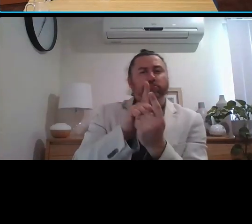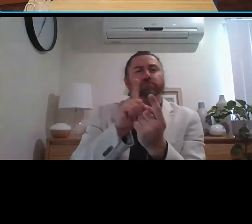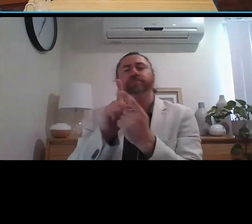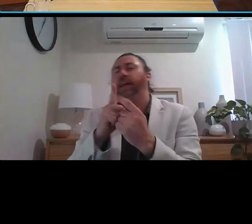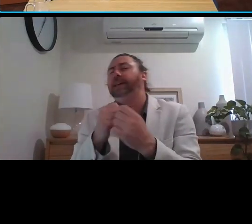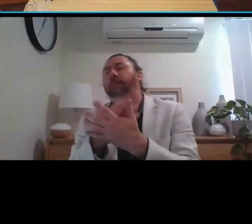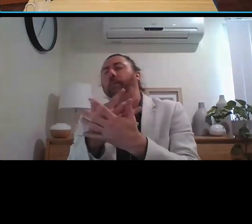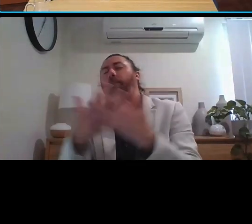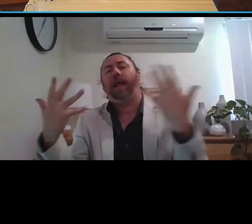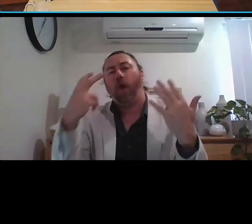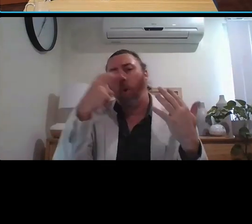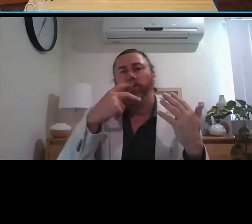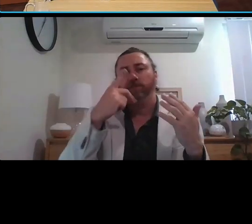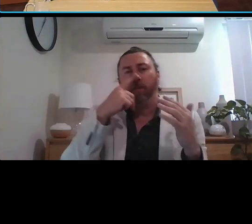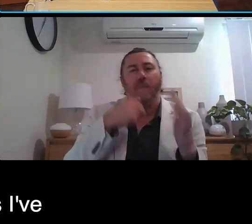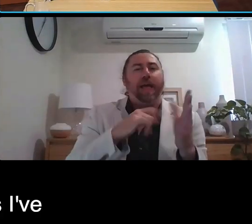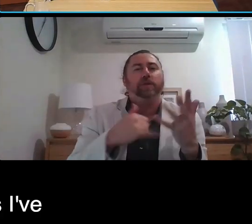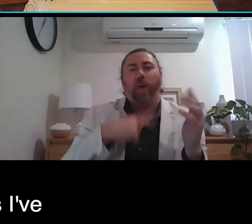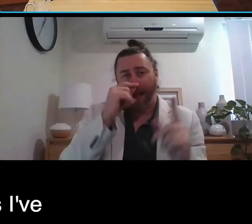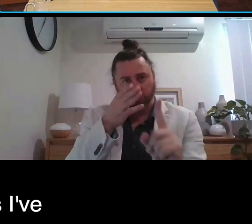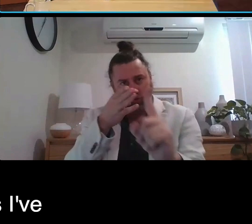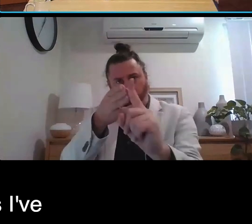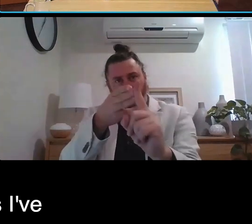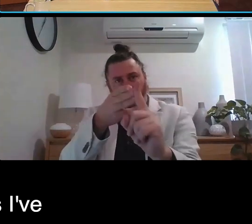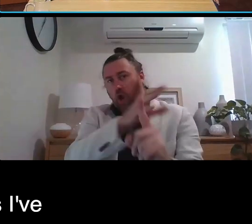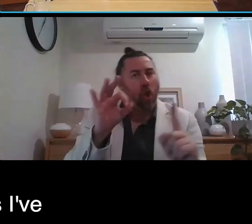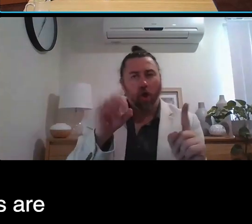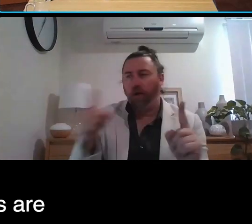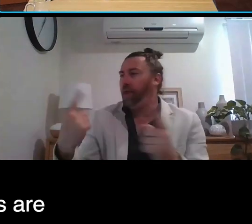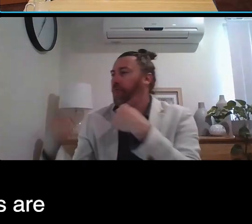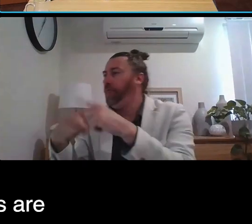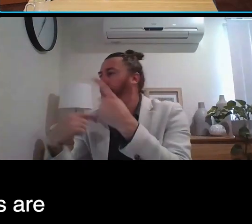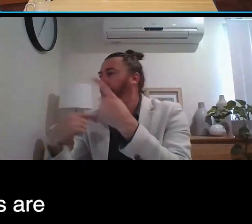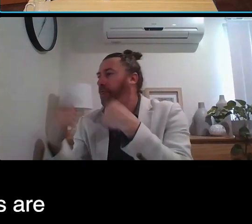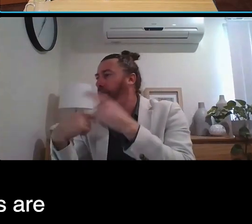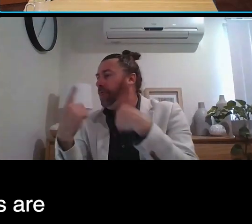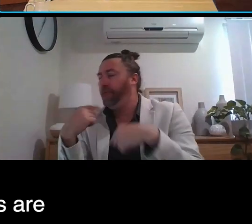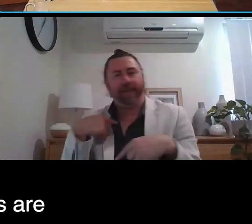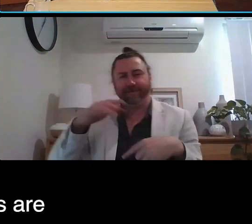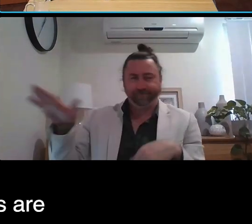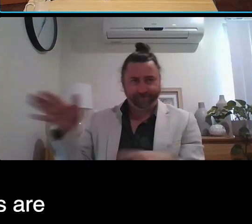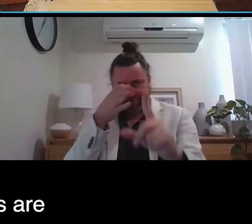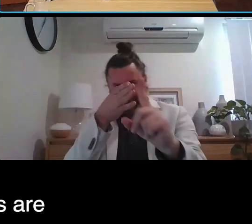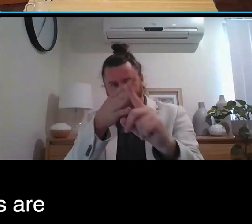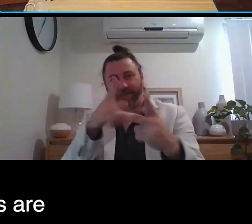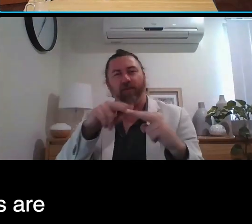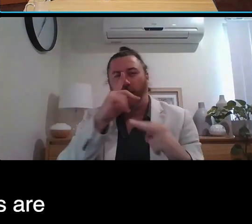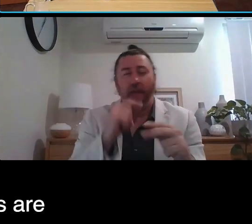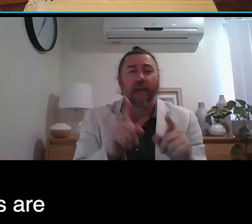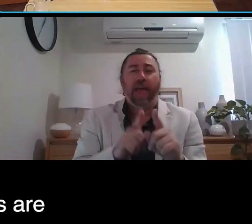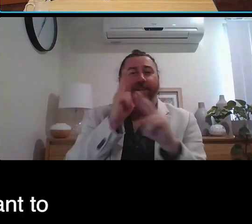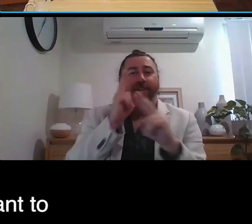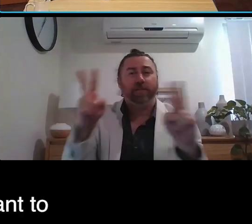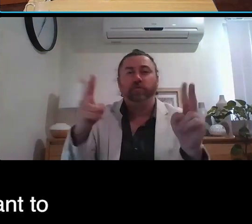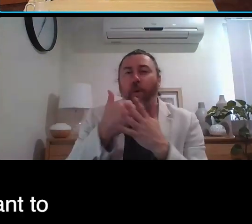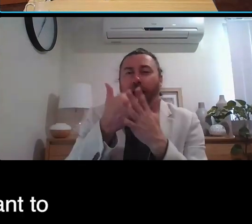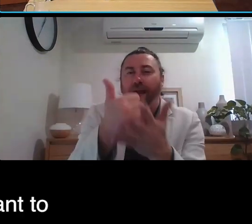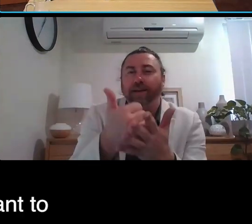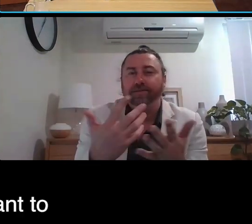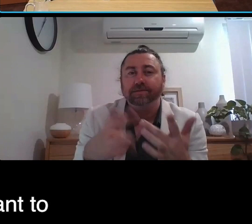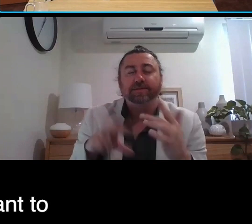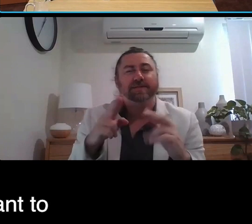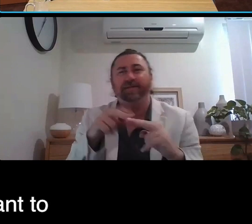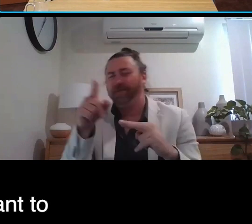Australians directly as we can. So in addition to the support mechanisms I've described, we have visual aids if residents are unable